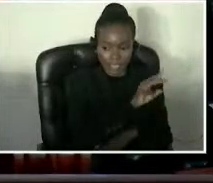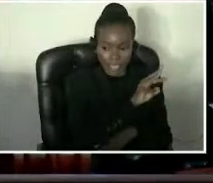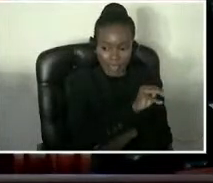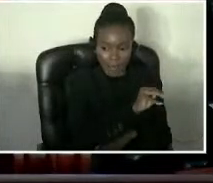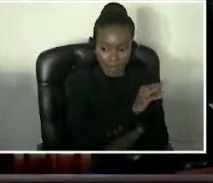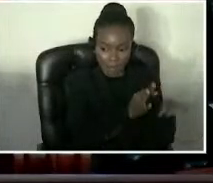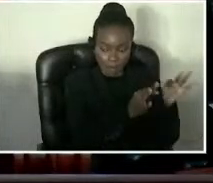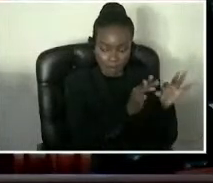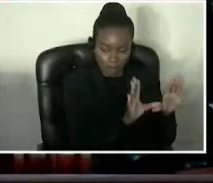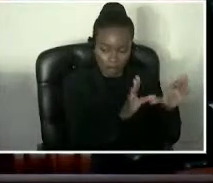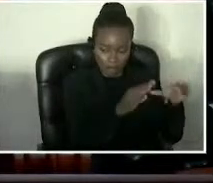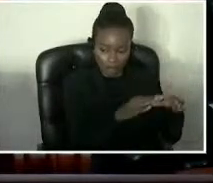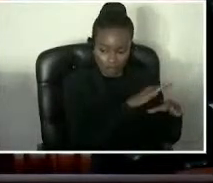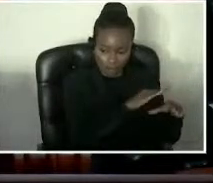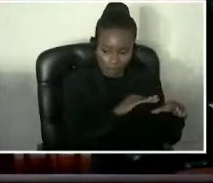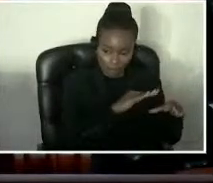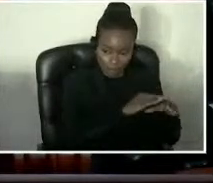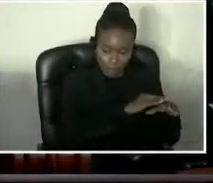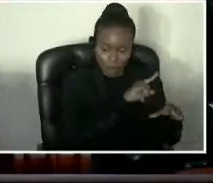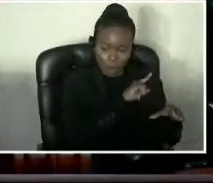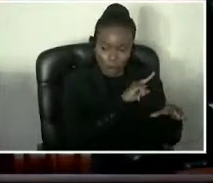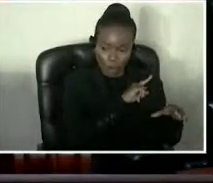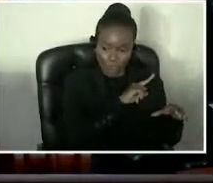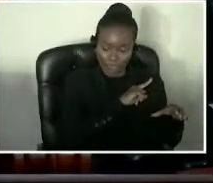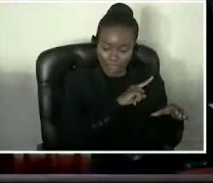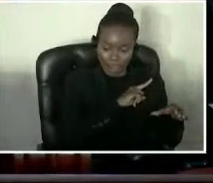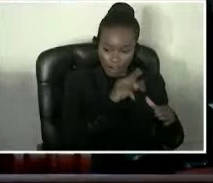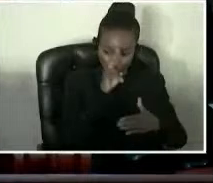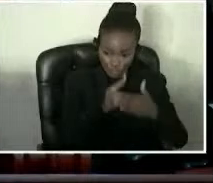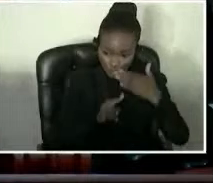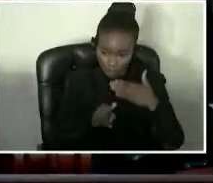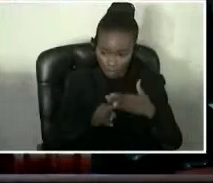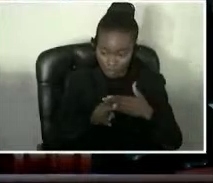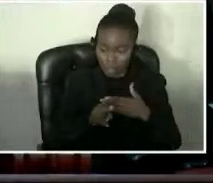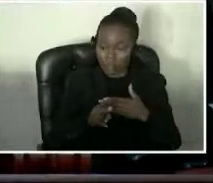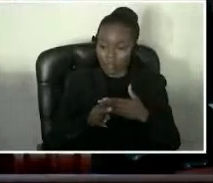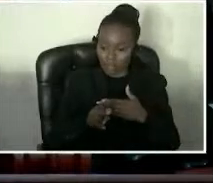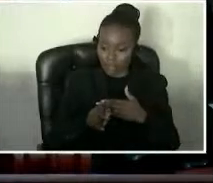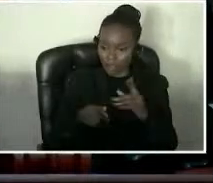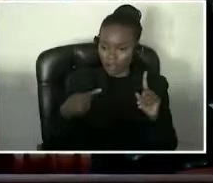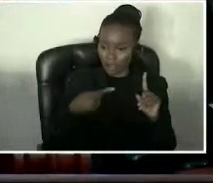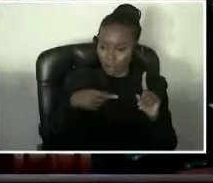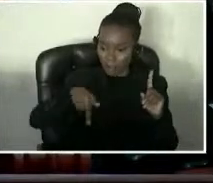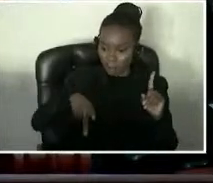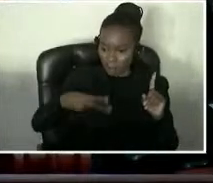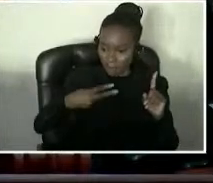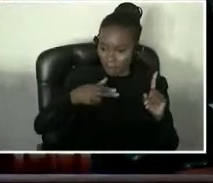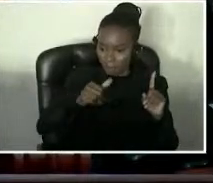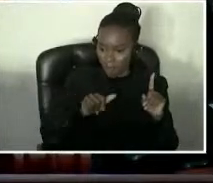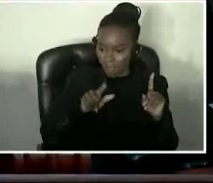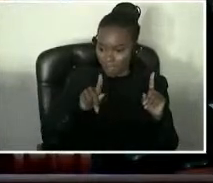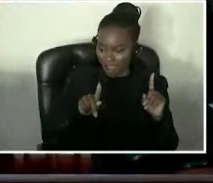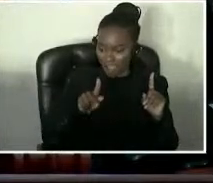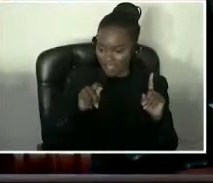because honorable pagati is having some arrangement that's what is in the rules i'm